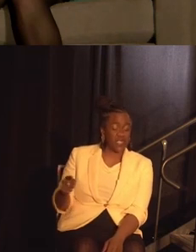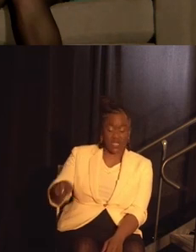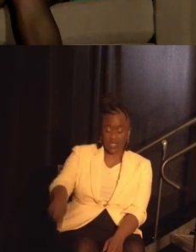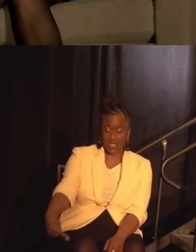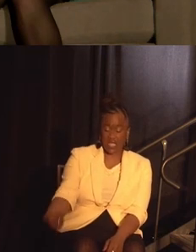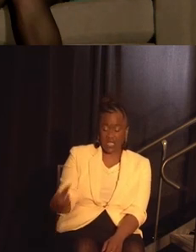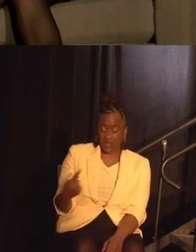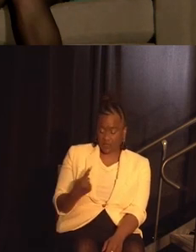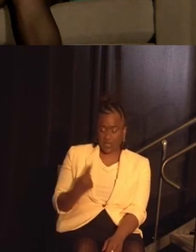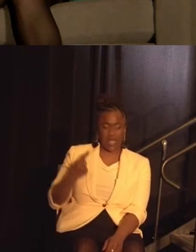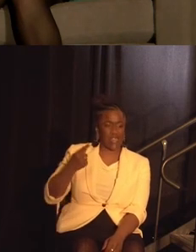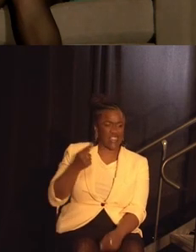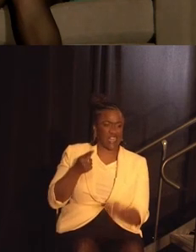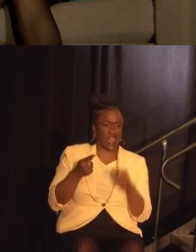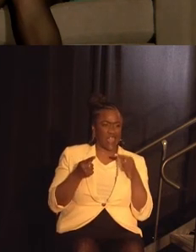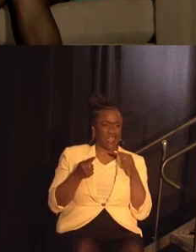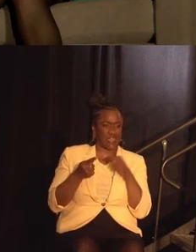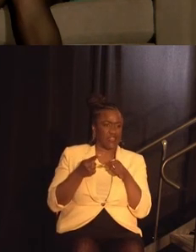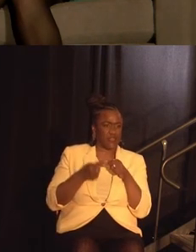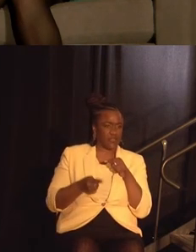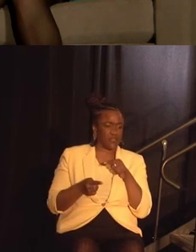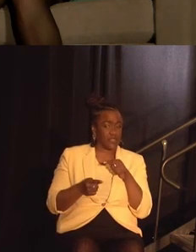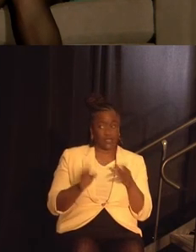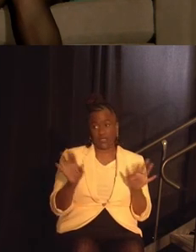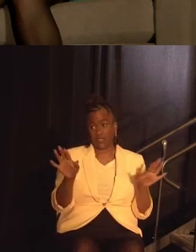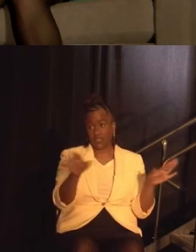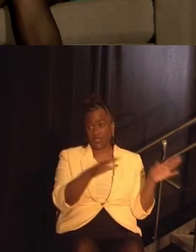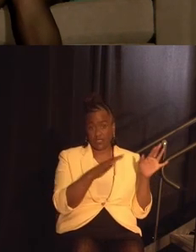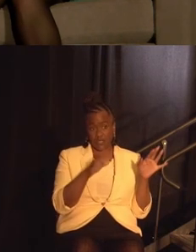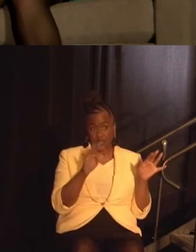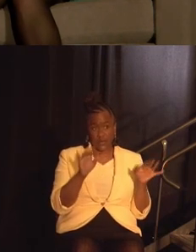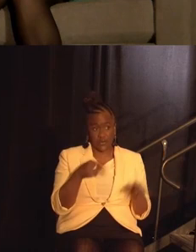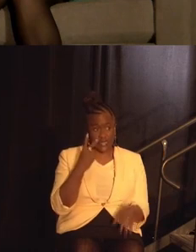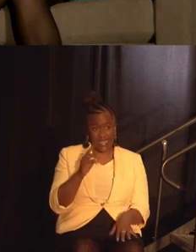knife. That's how it opens, with poop.